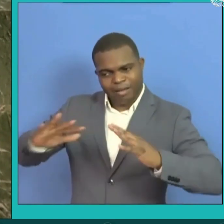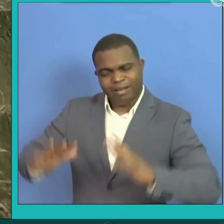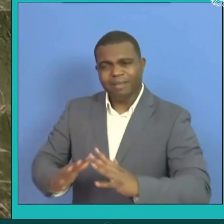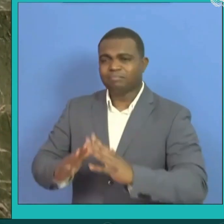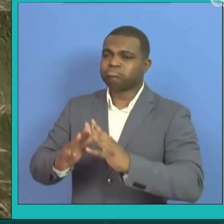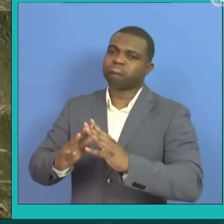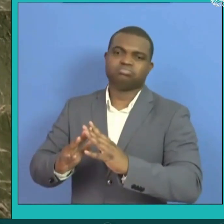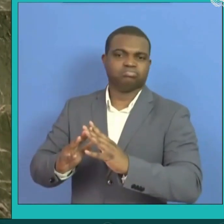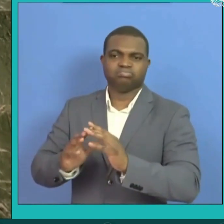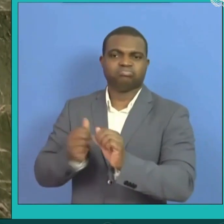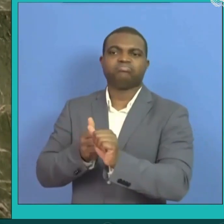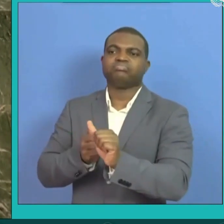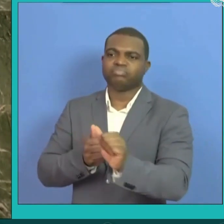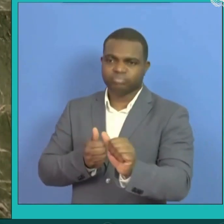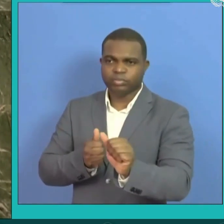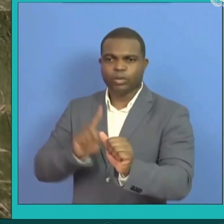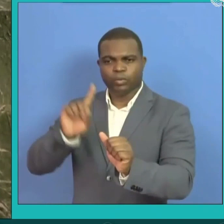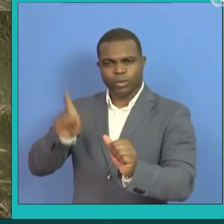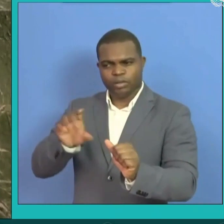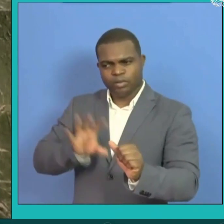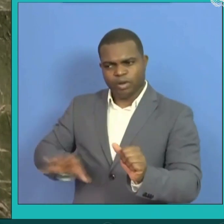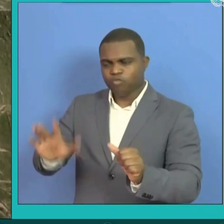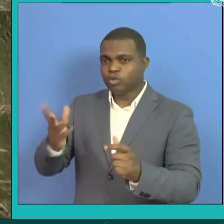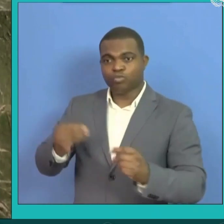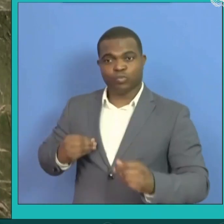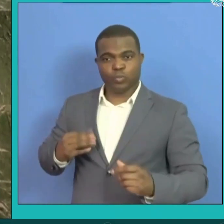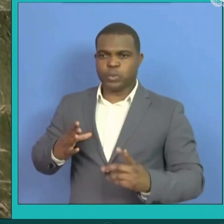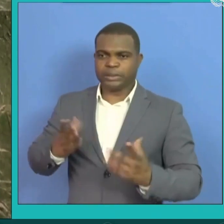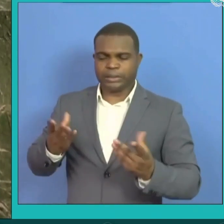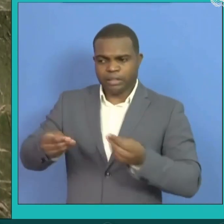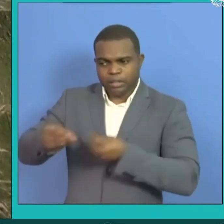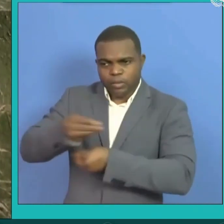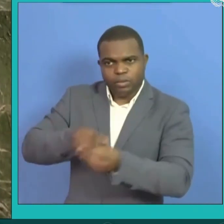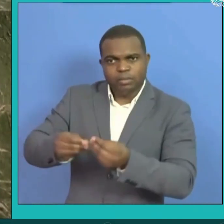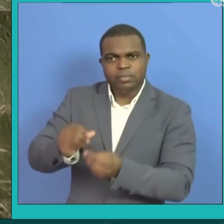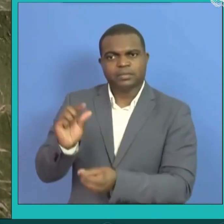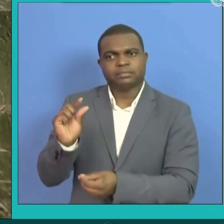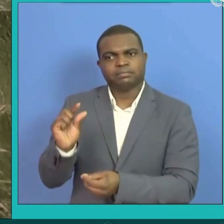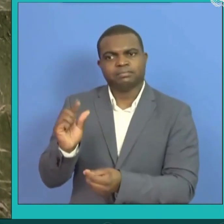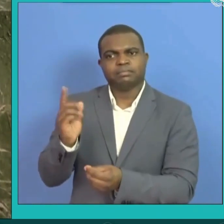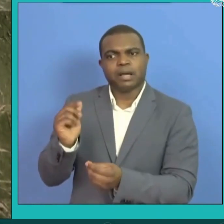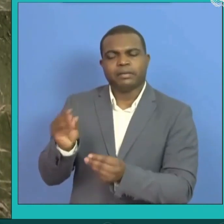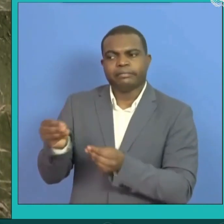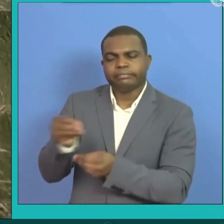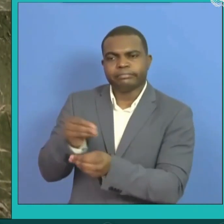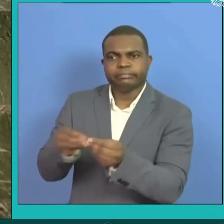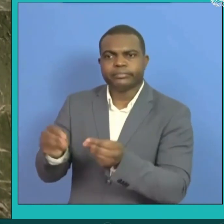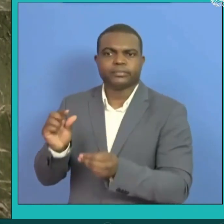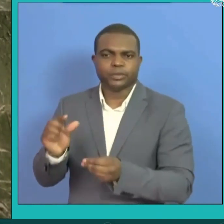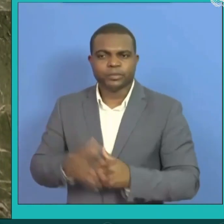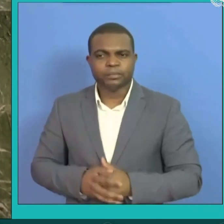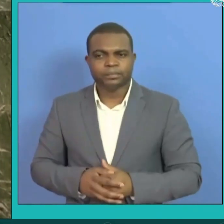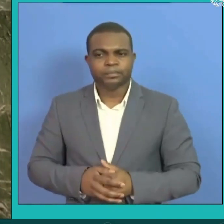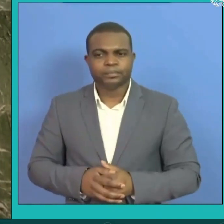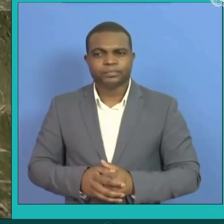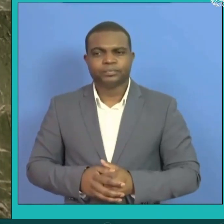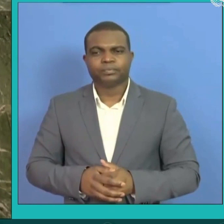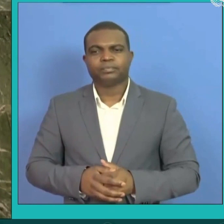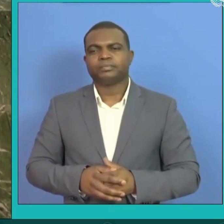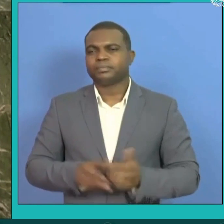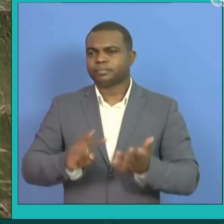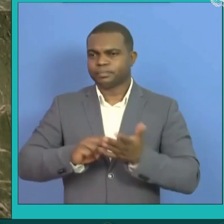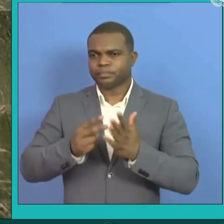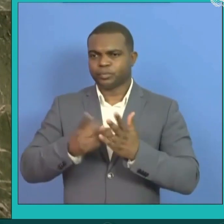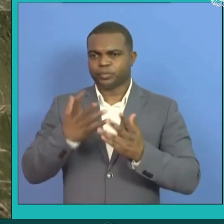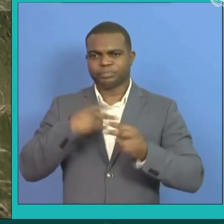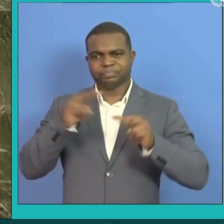accelerate progress towards the Sendai targets in our member states, the following critical priorities must be